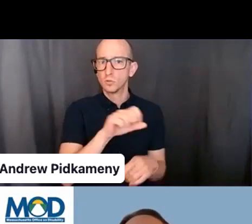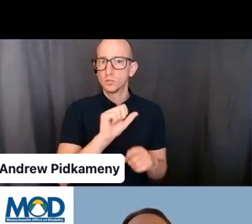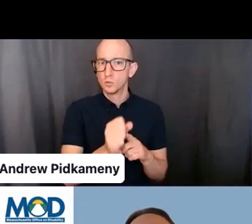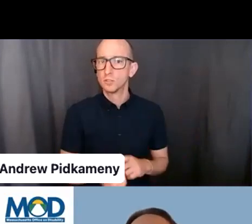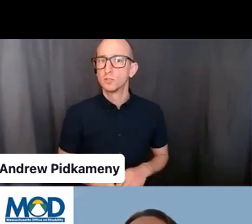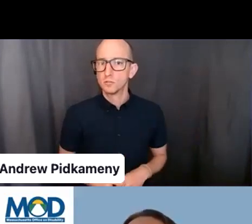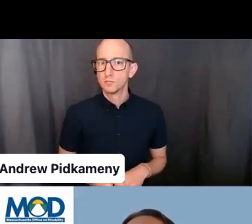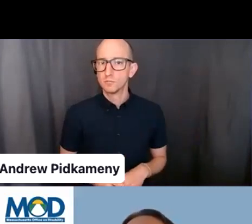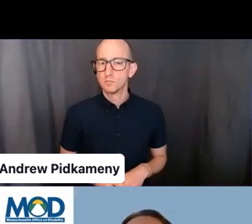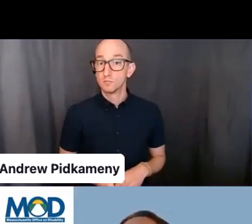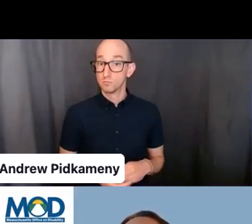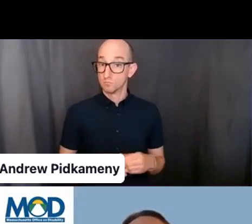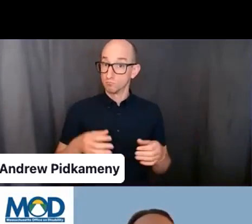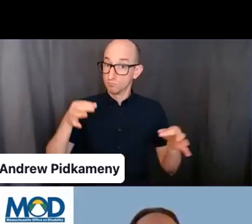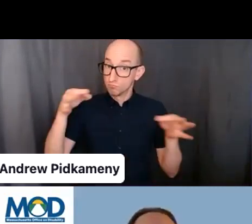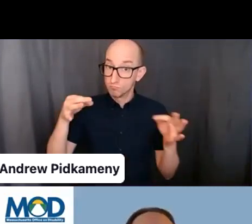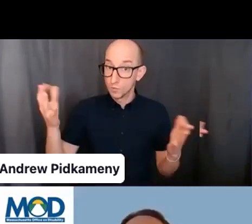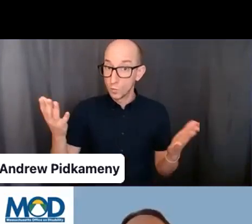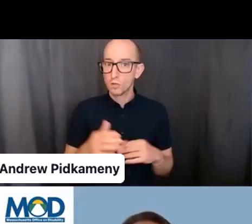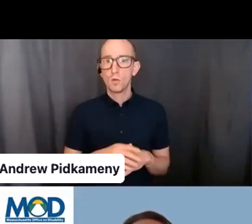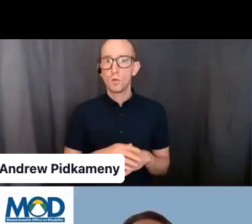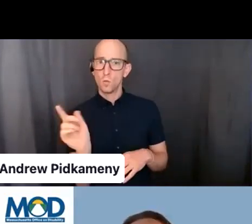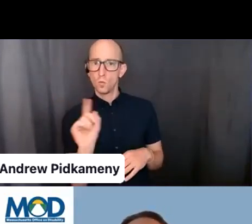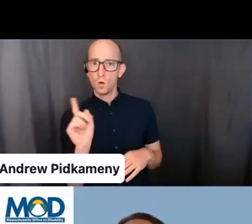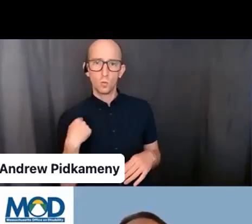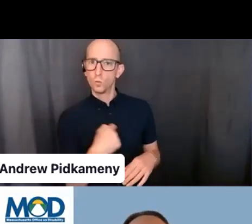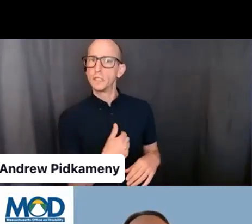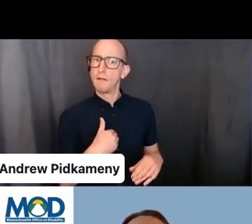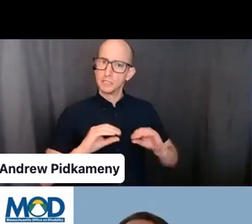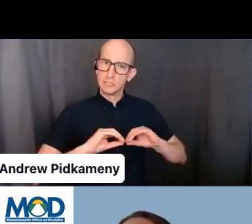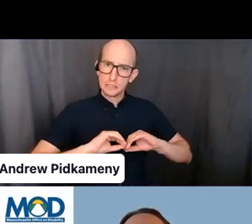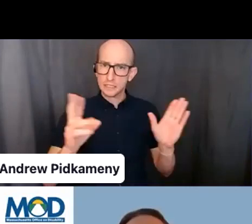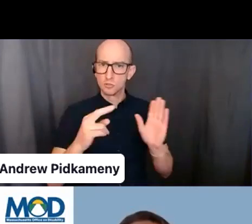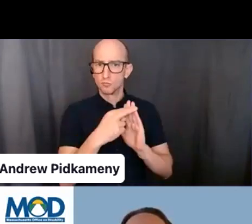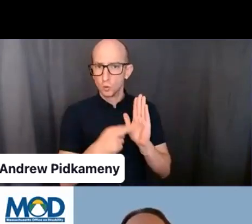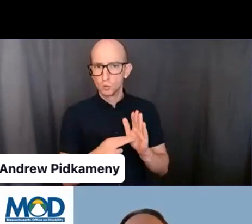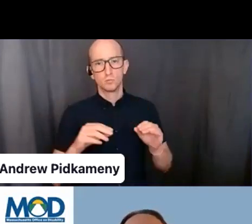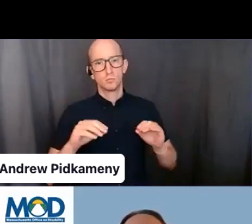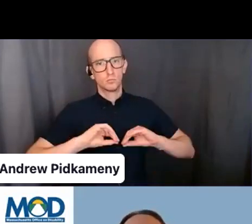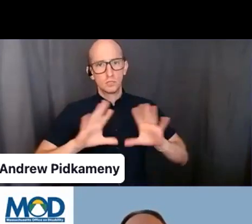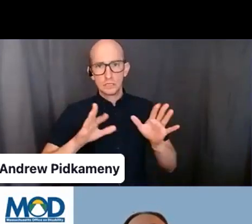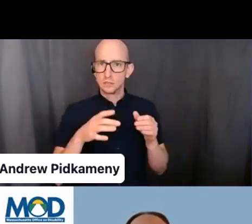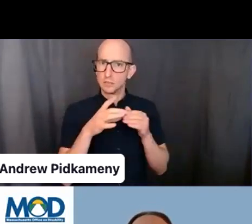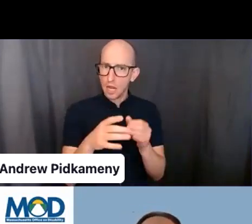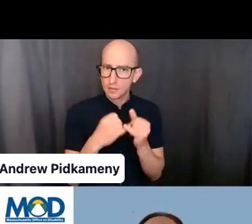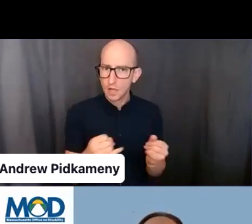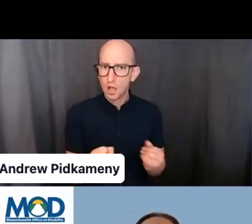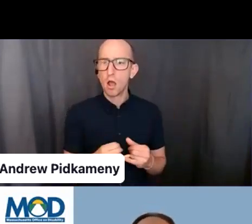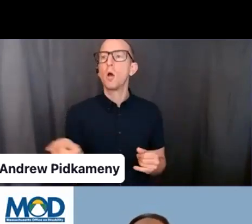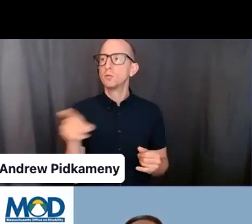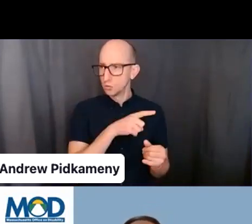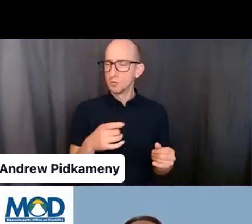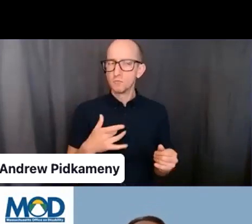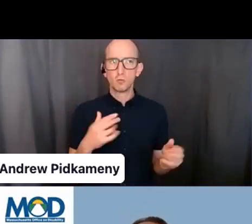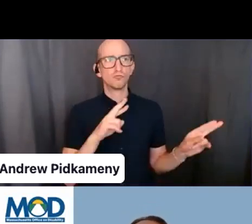what are the areas where we have really clear guidance and it's clear cut and you can feel really confident. And then in the